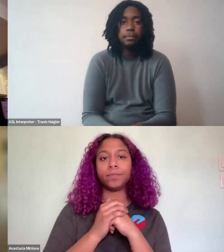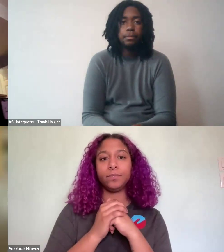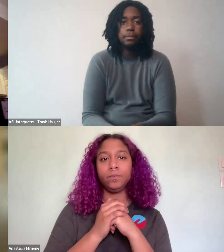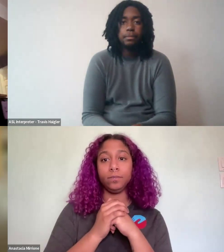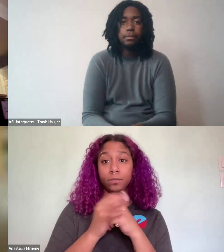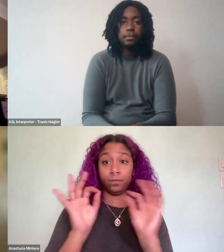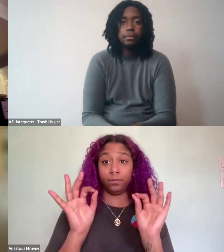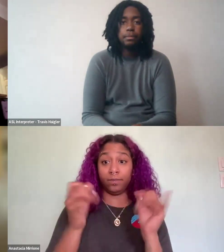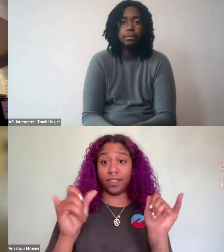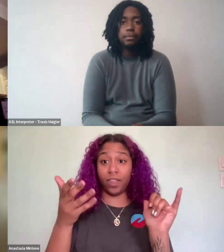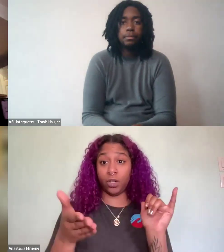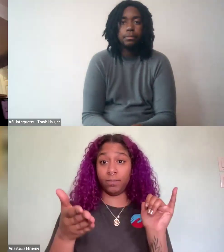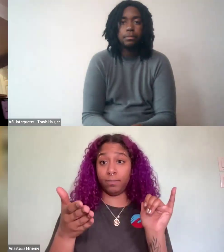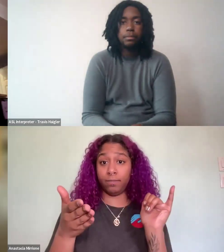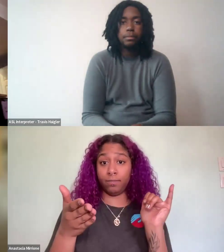with me, Isabel?